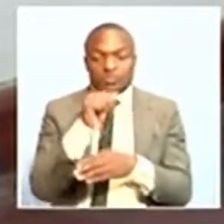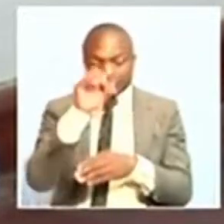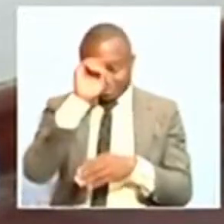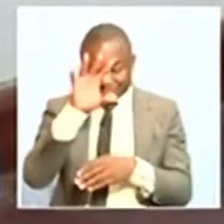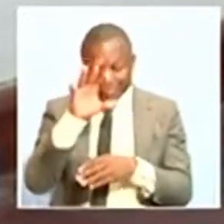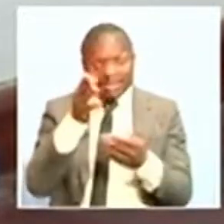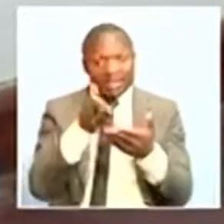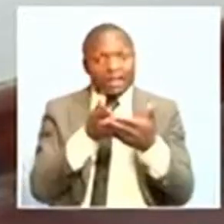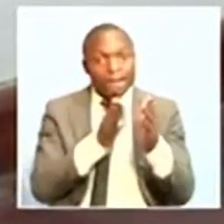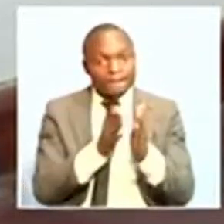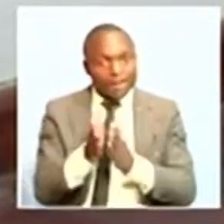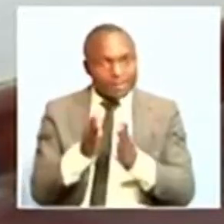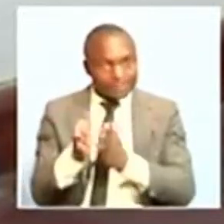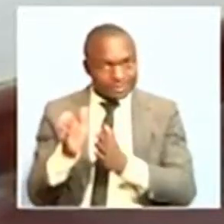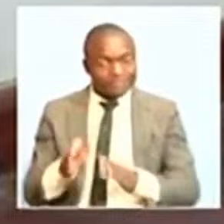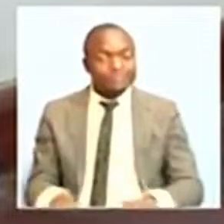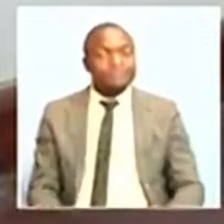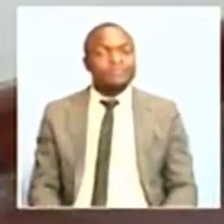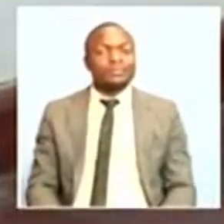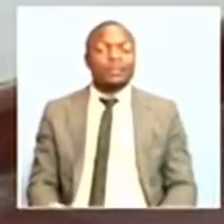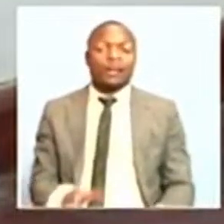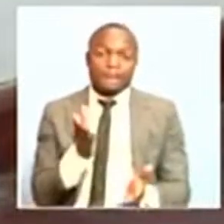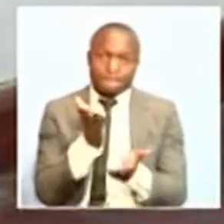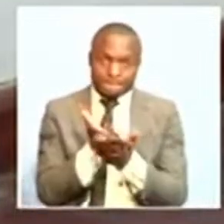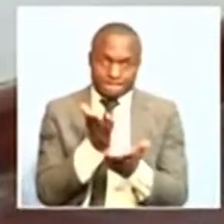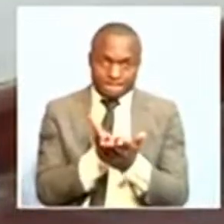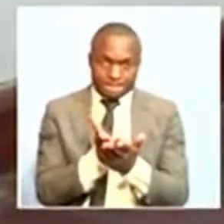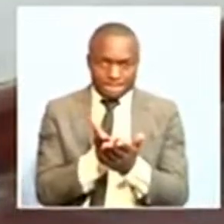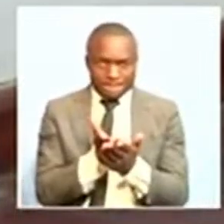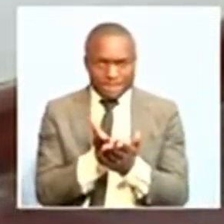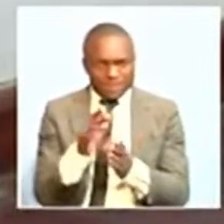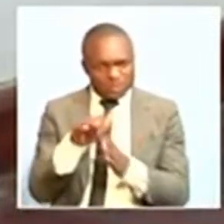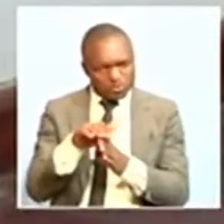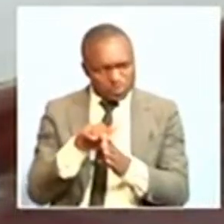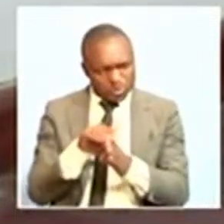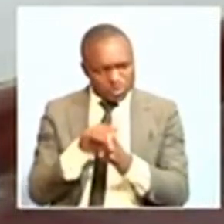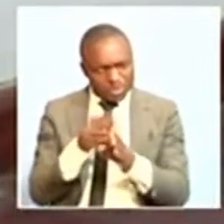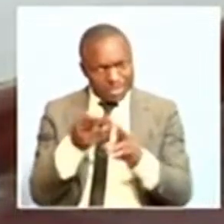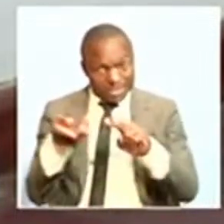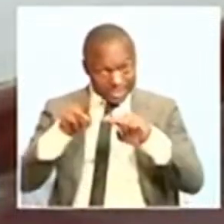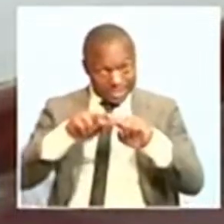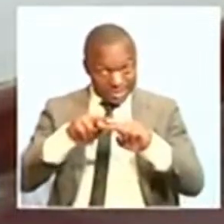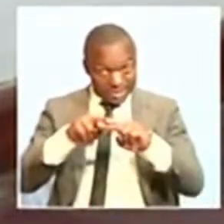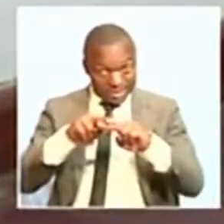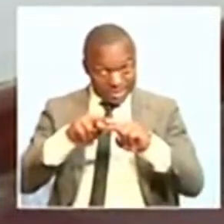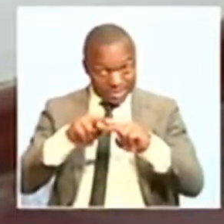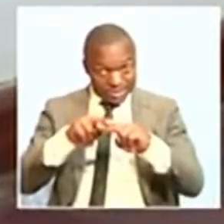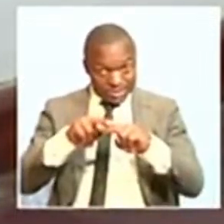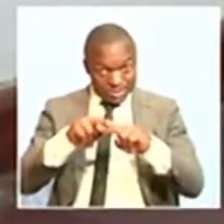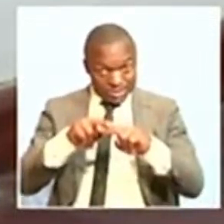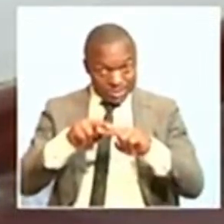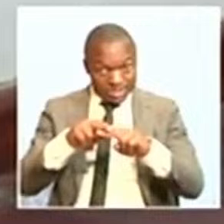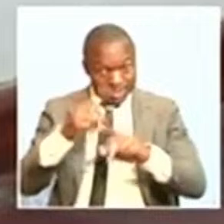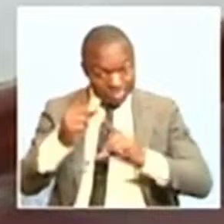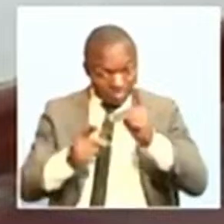This plan, it proposes gradual increments over the medium term, but there you also note that